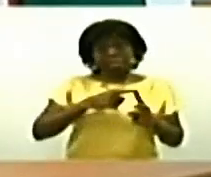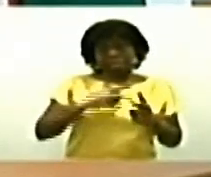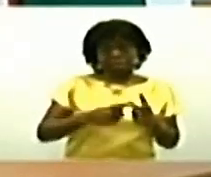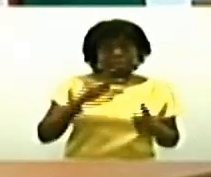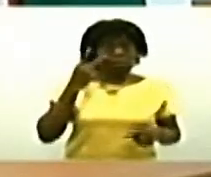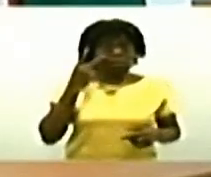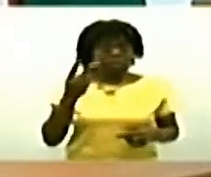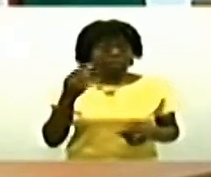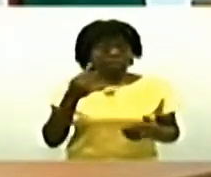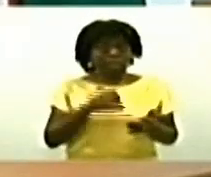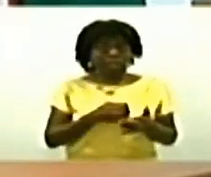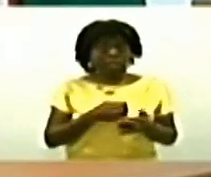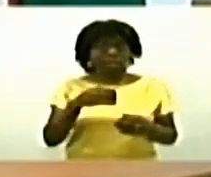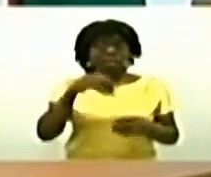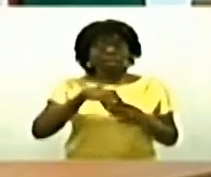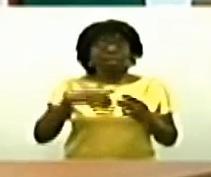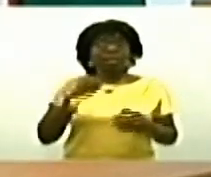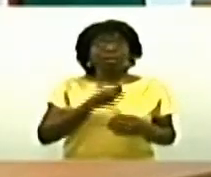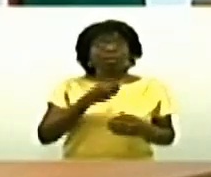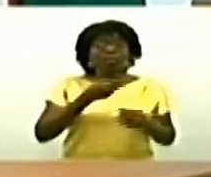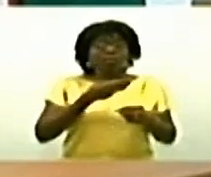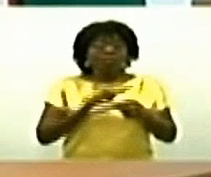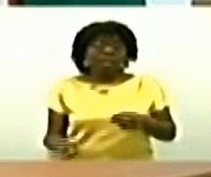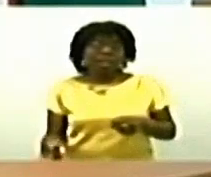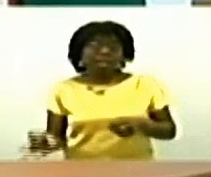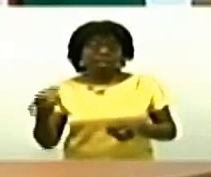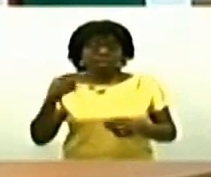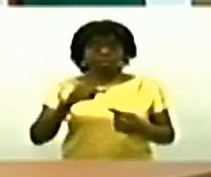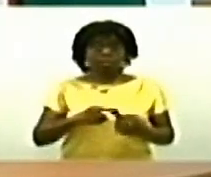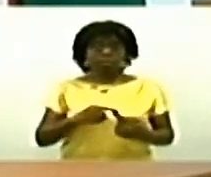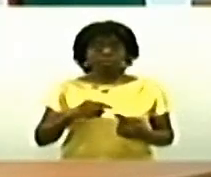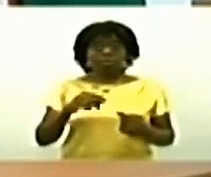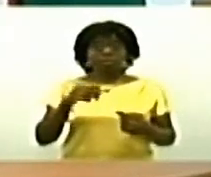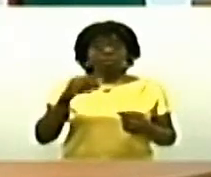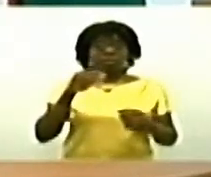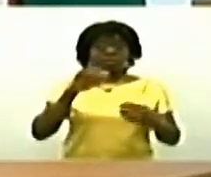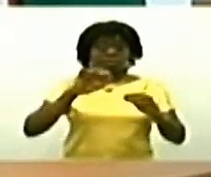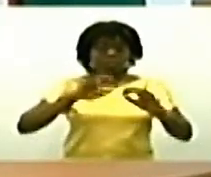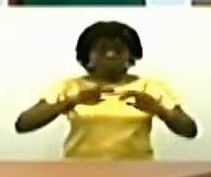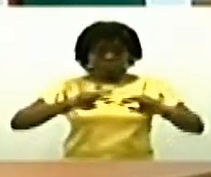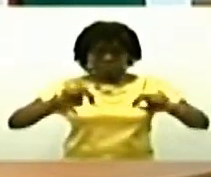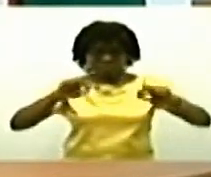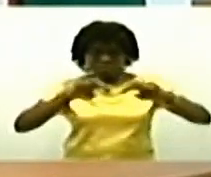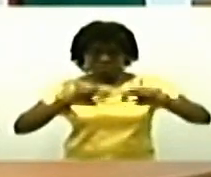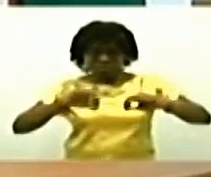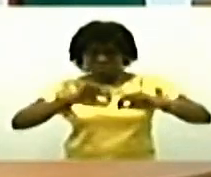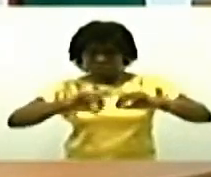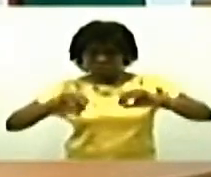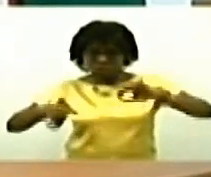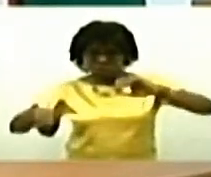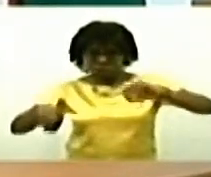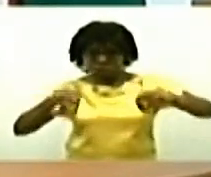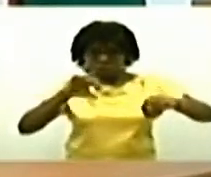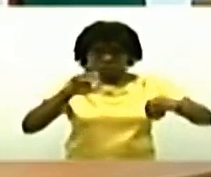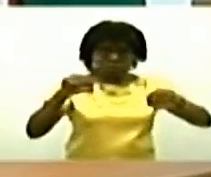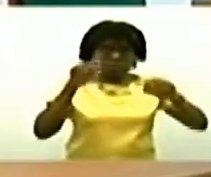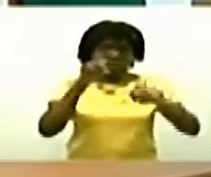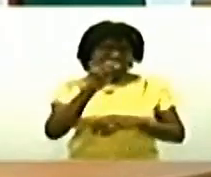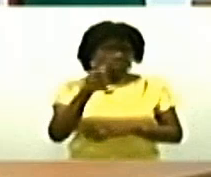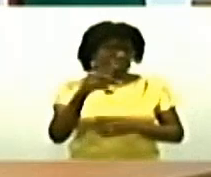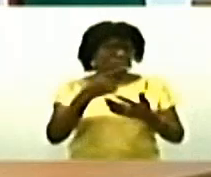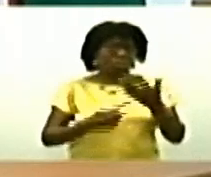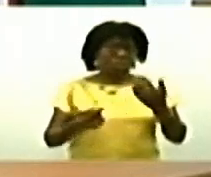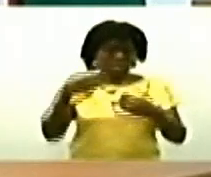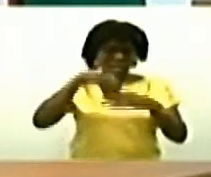it in our failure to censor the television which comes into our homes, so that